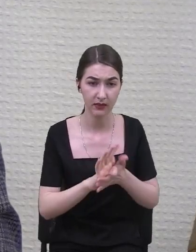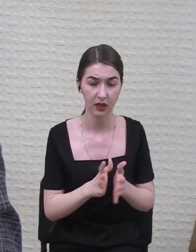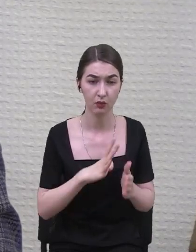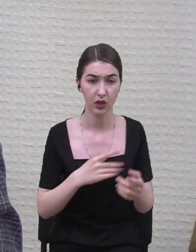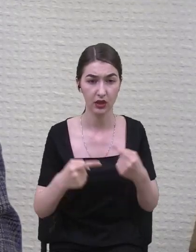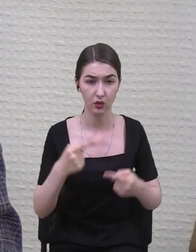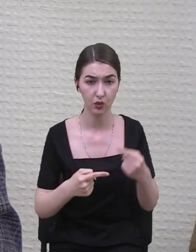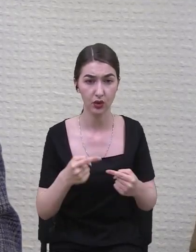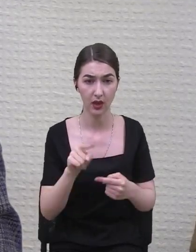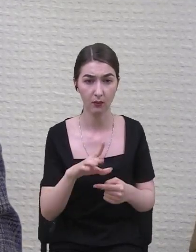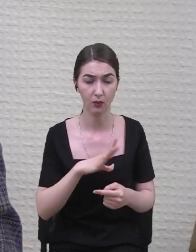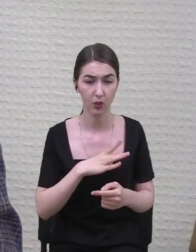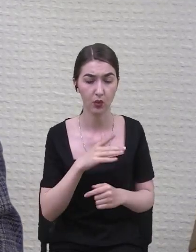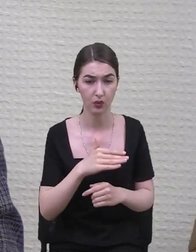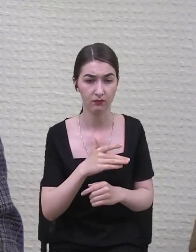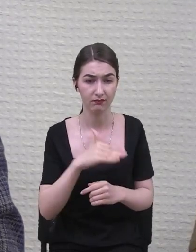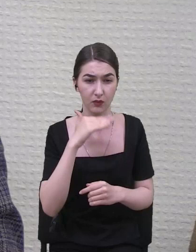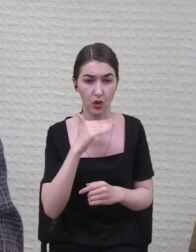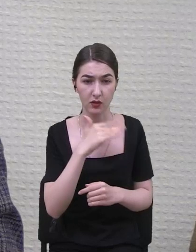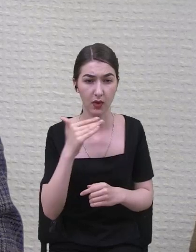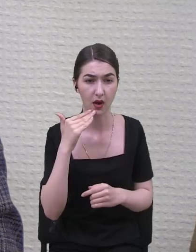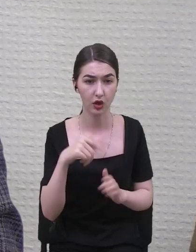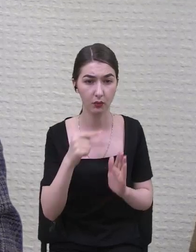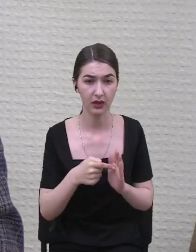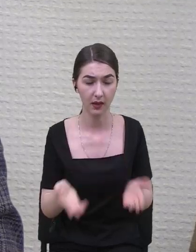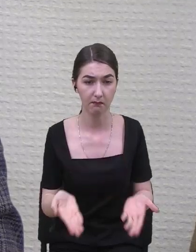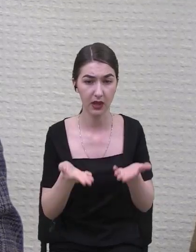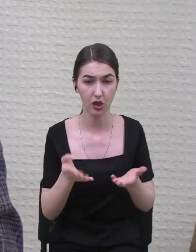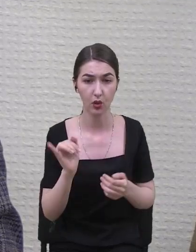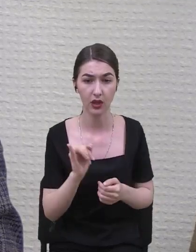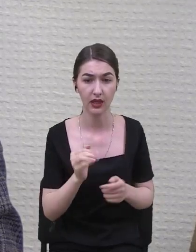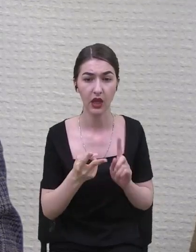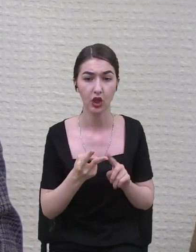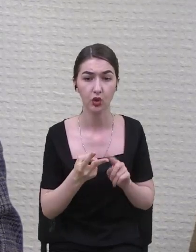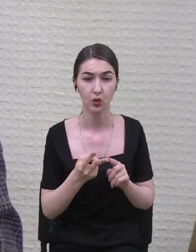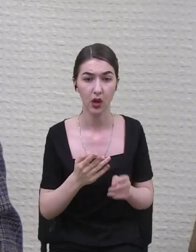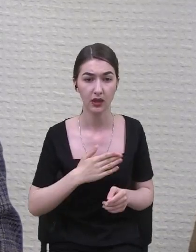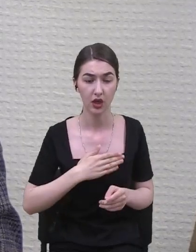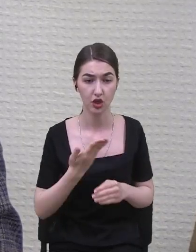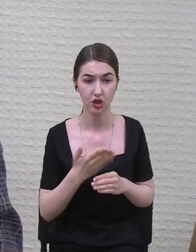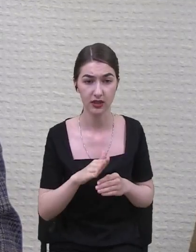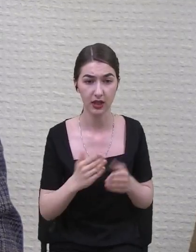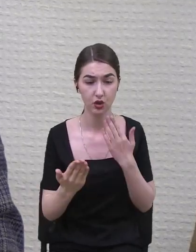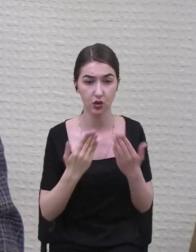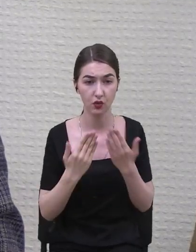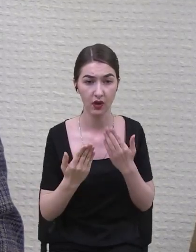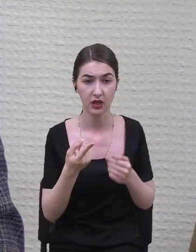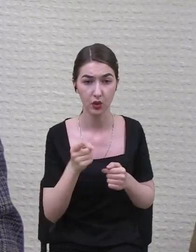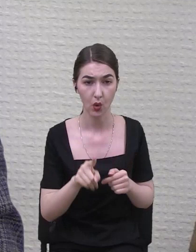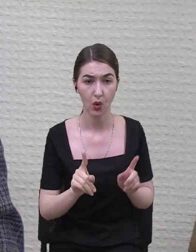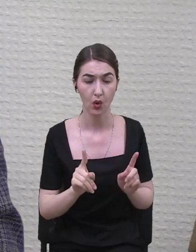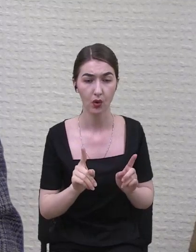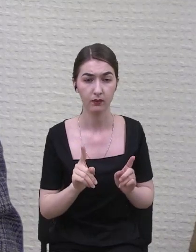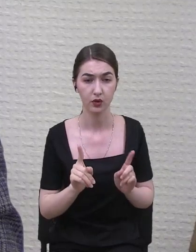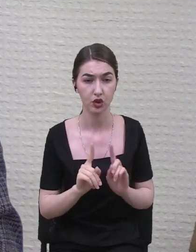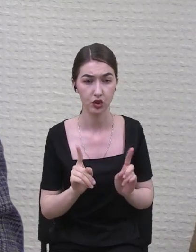to look at later on in the recording. And then in the second portion, we had been discussing financial